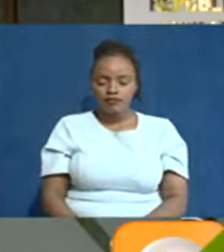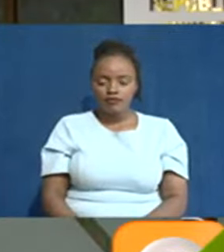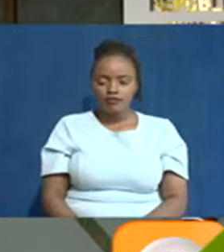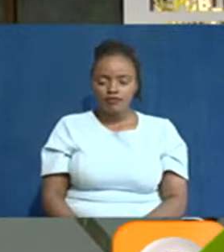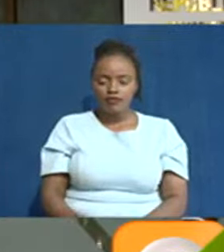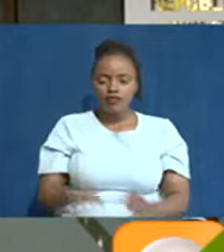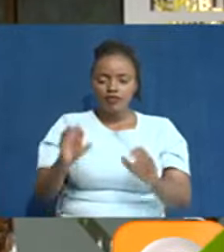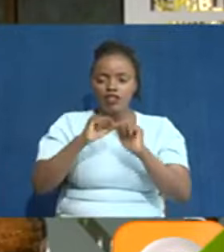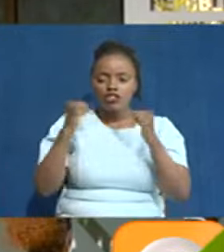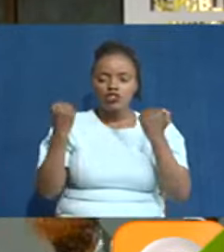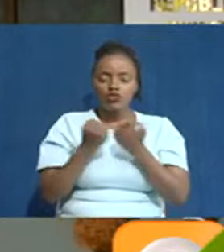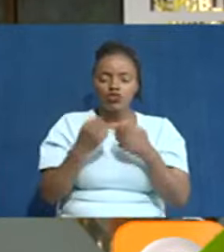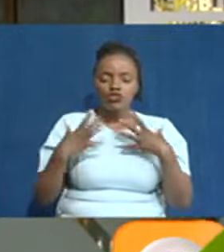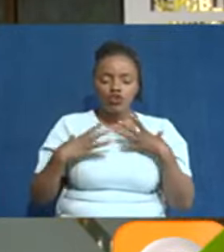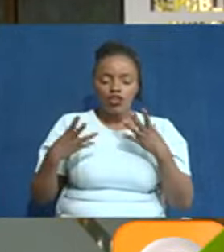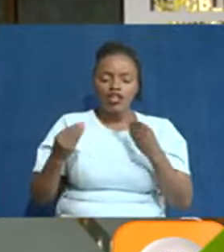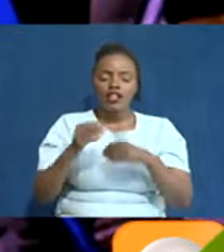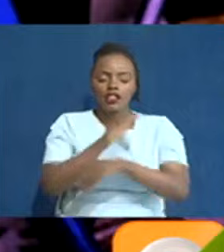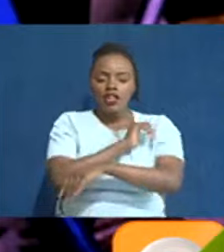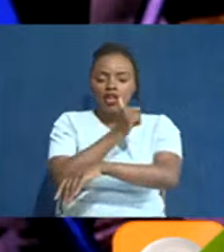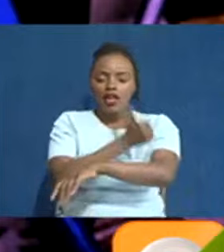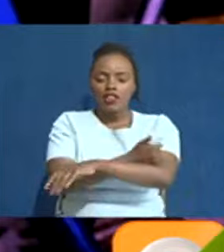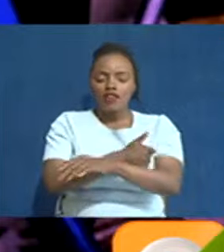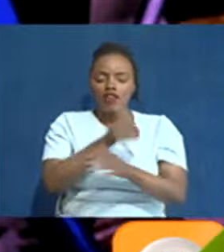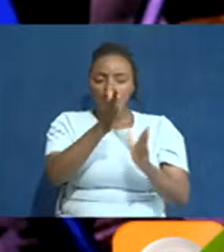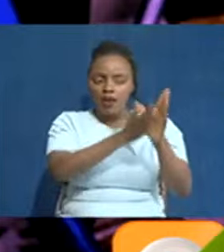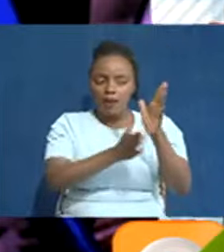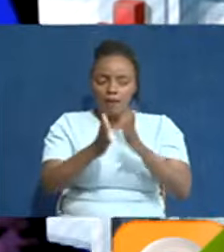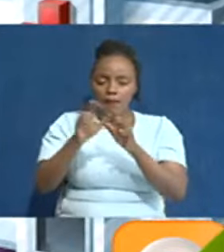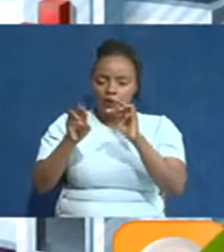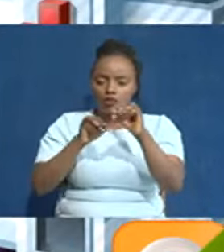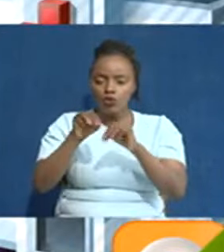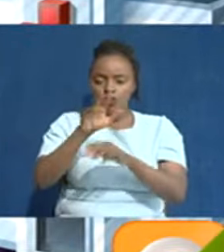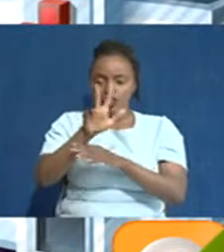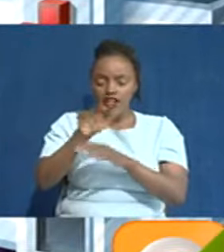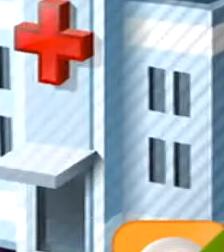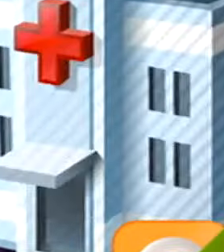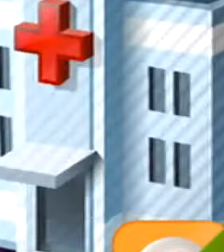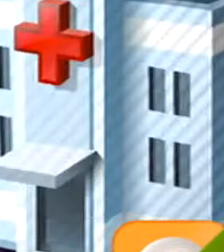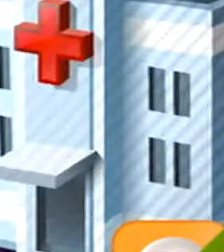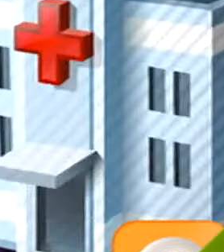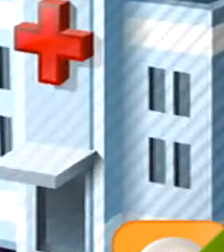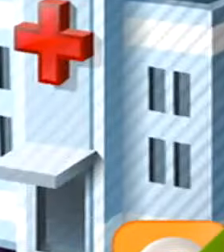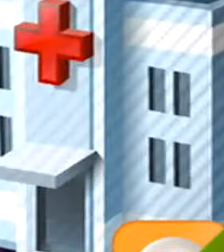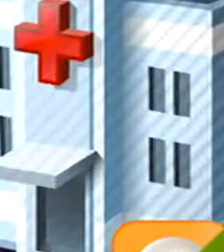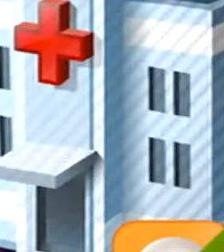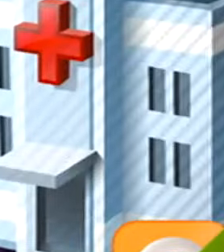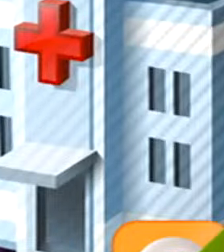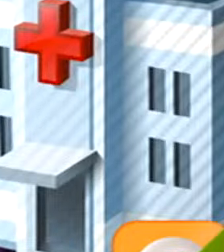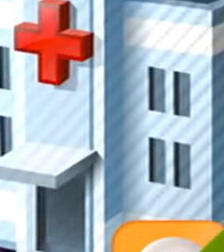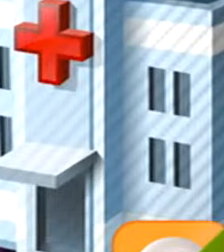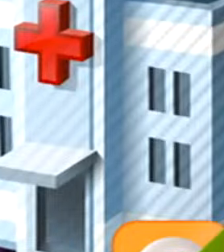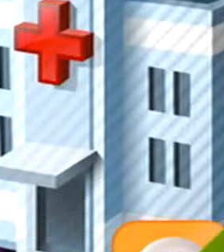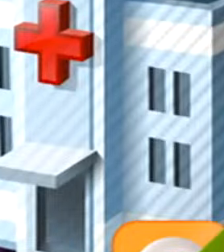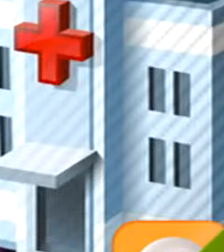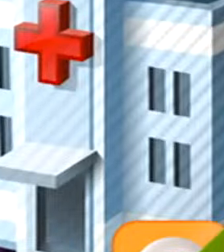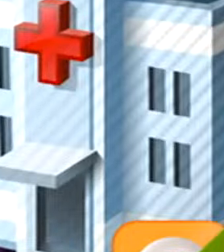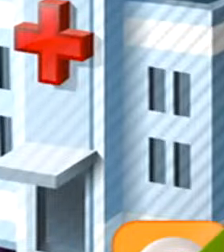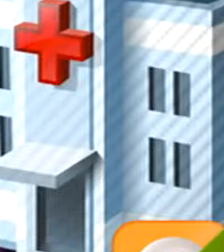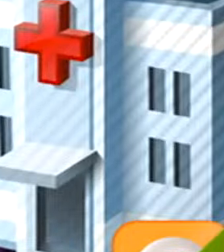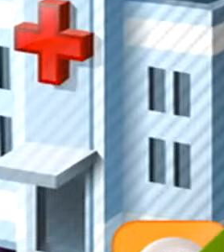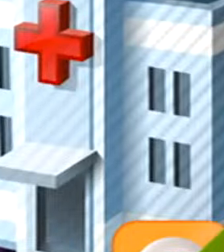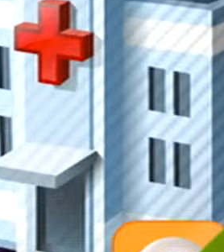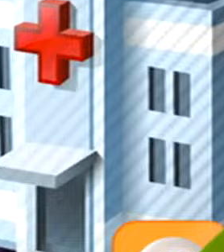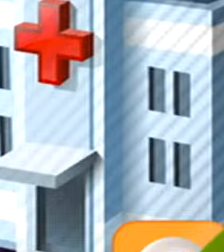The Social Health Authority has been structured to manage three funds, the primary healthcare fund to be funded by the government to the